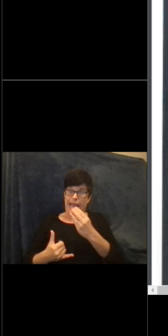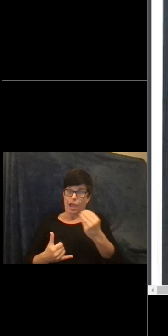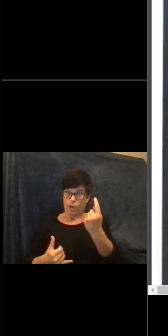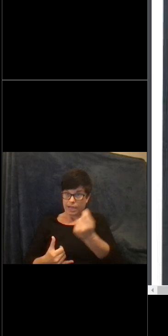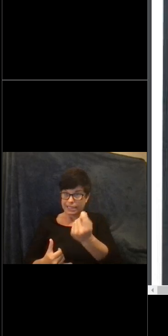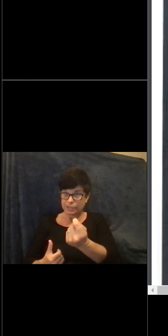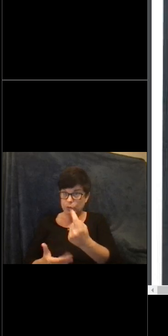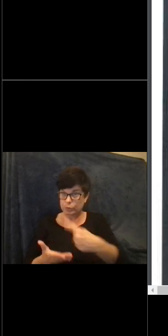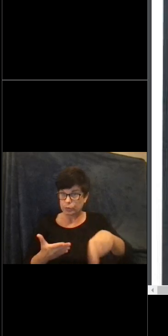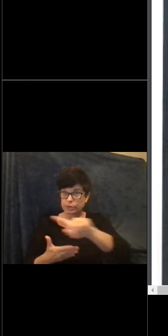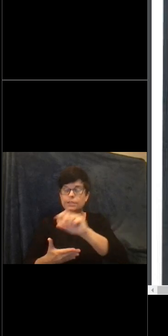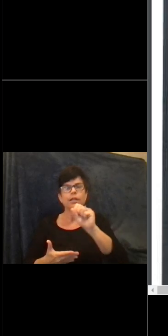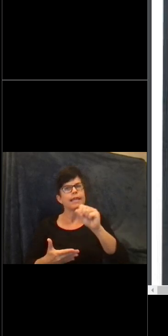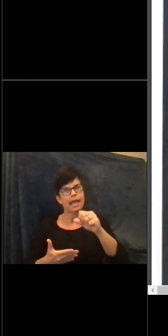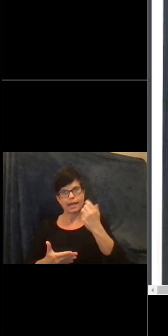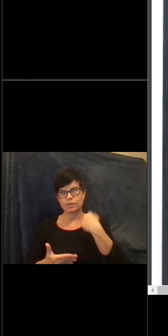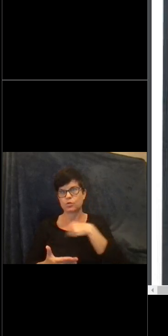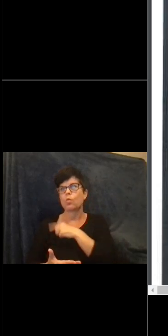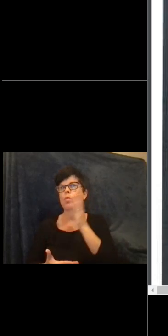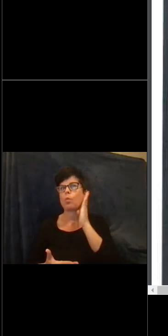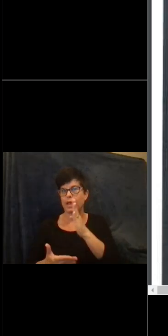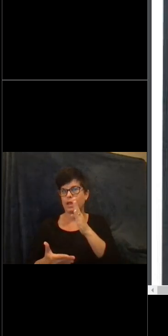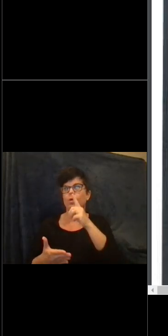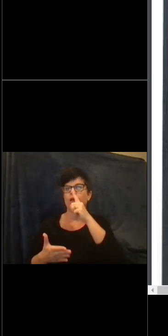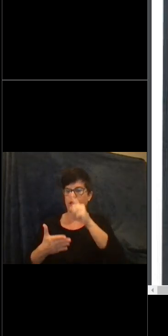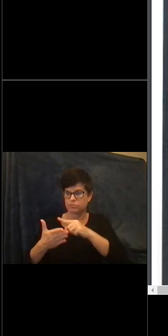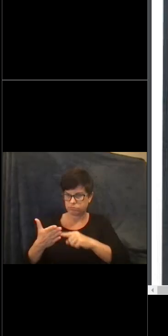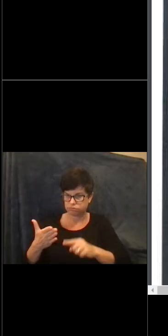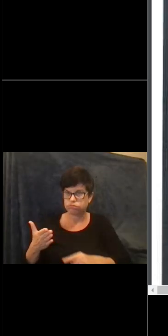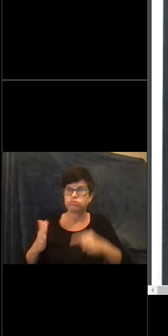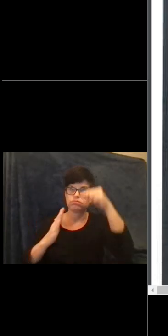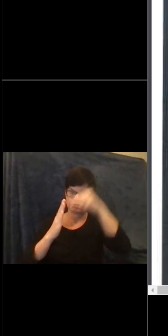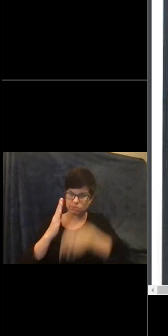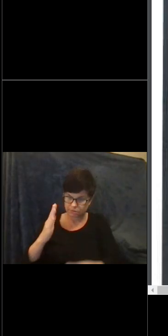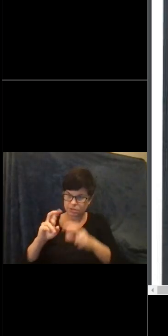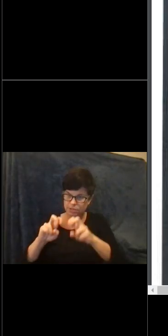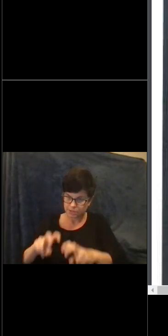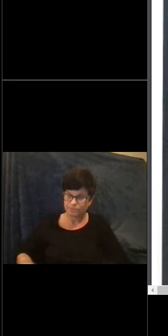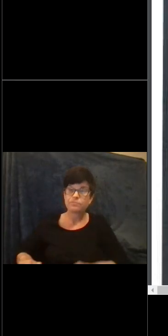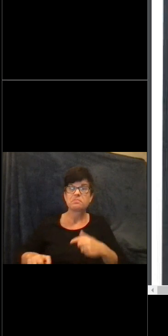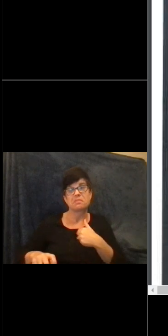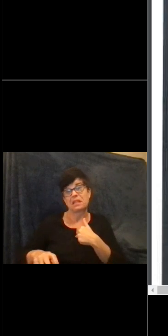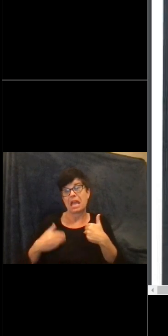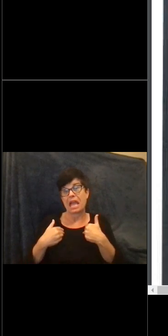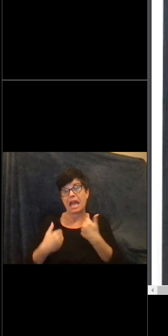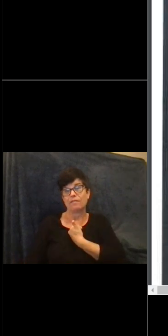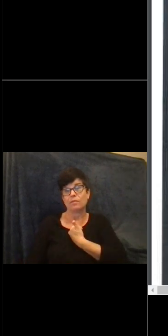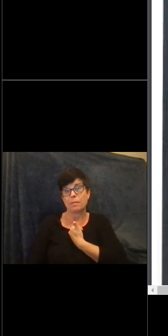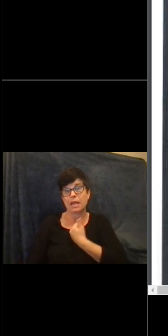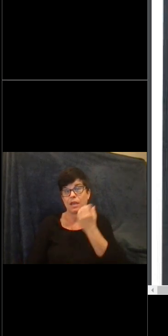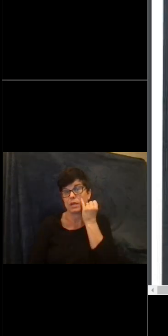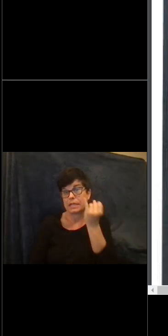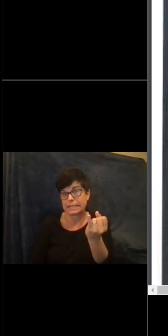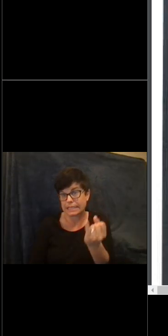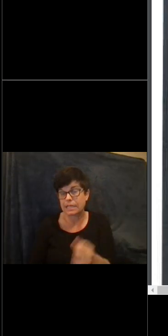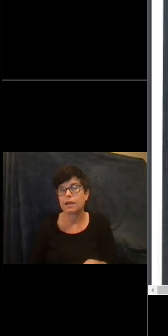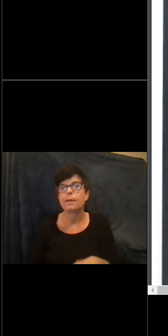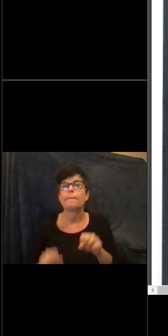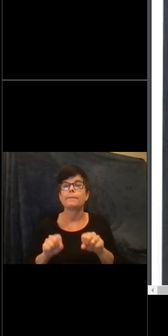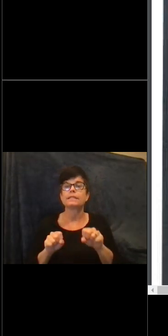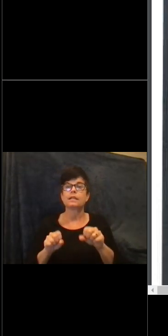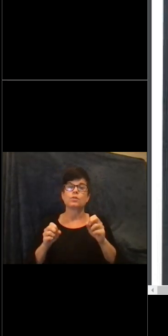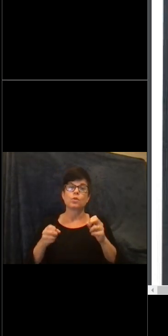quite significantly, because we're going to see you soon. I have my own idea of a potential opportunity that